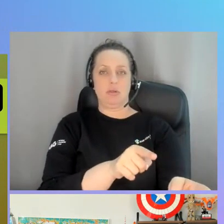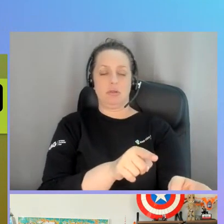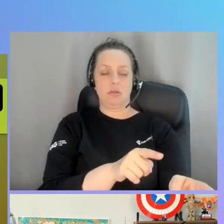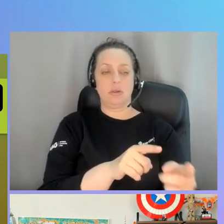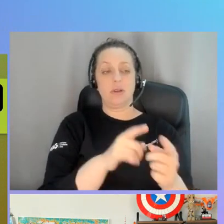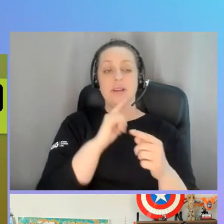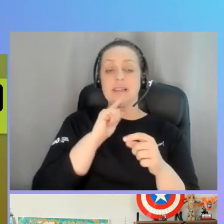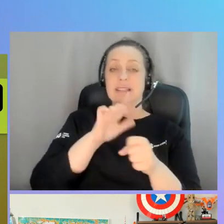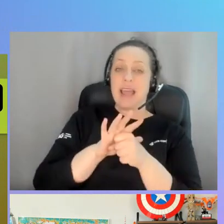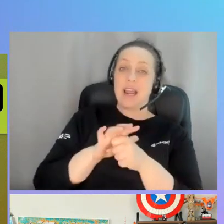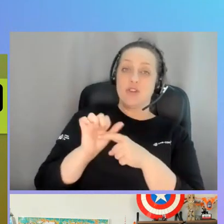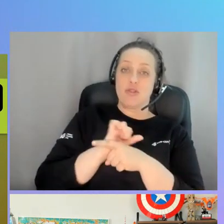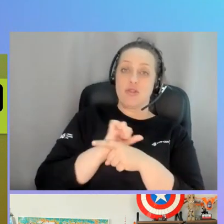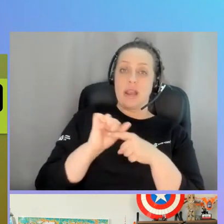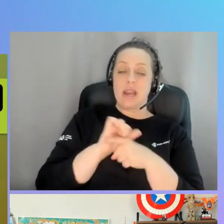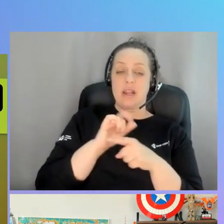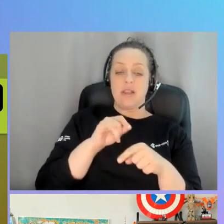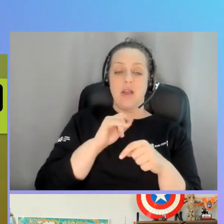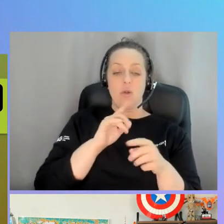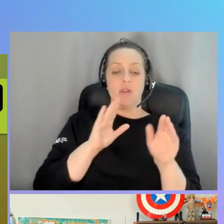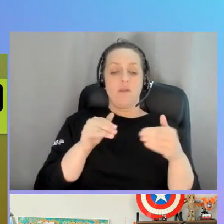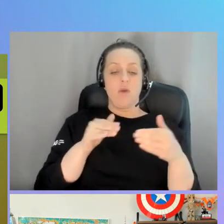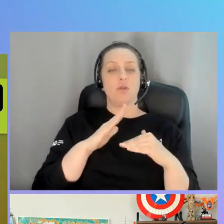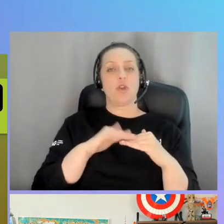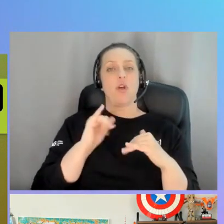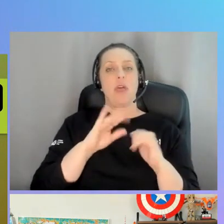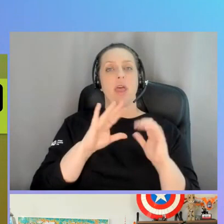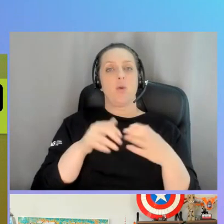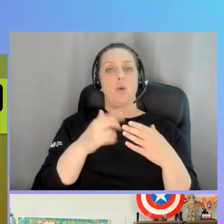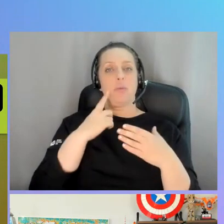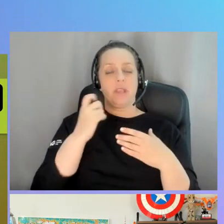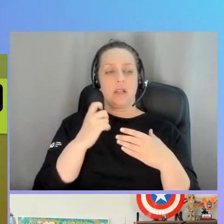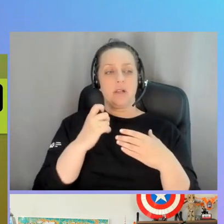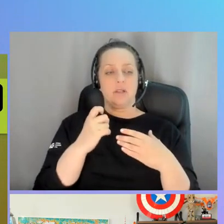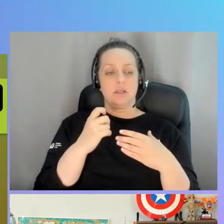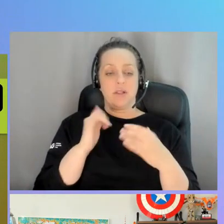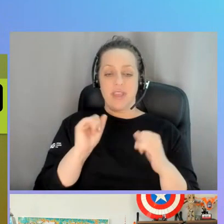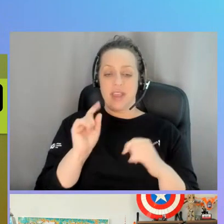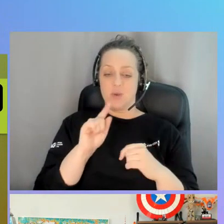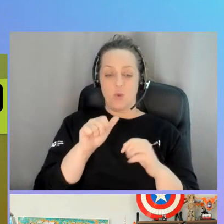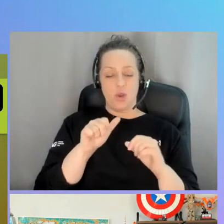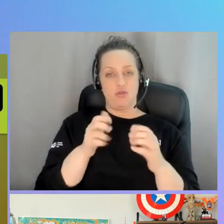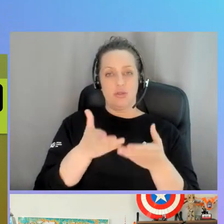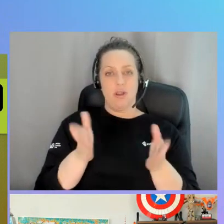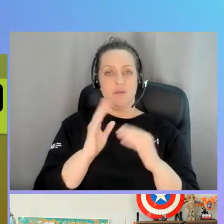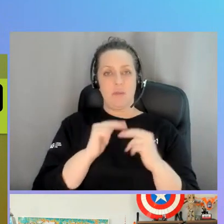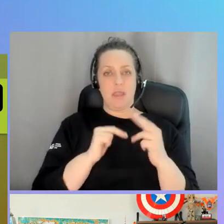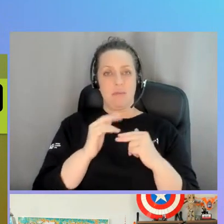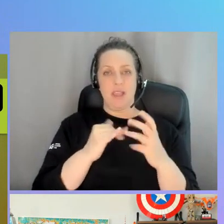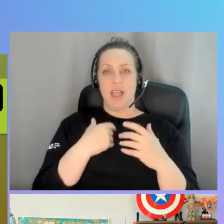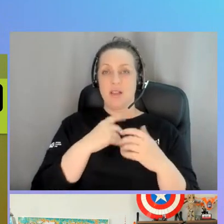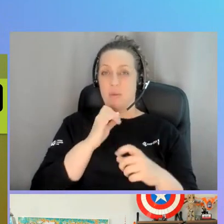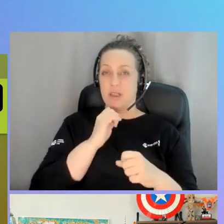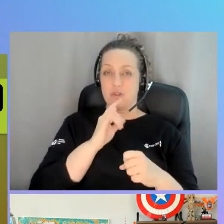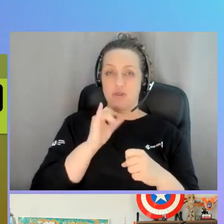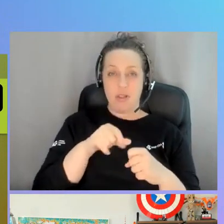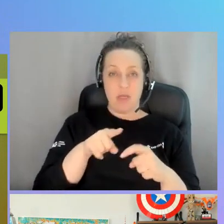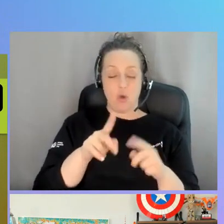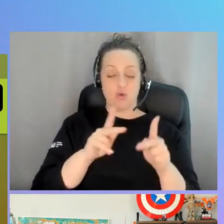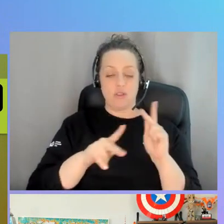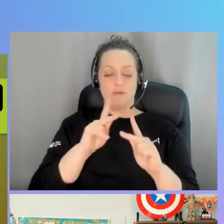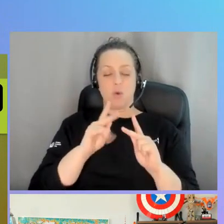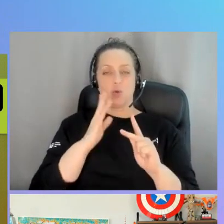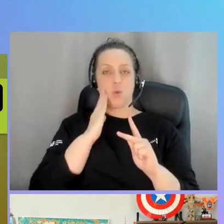Having dedicated training that really focuses on that group, because that's where your stuff's being built, right? And so making sure that those